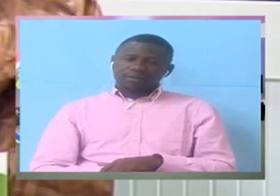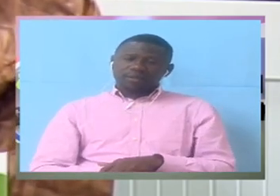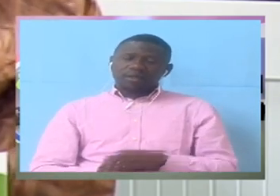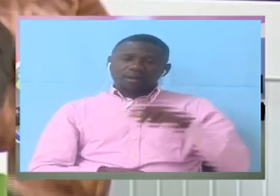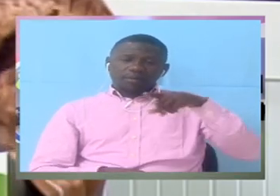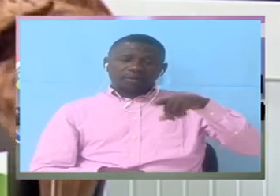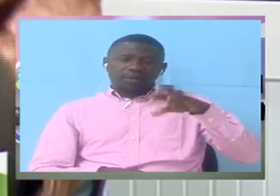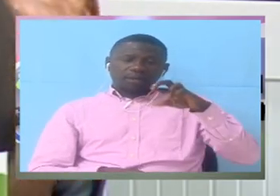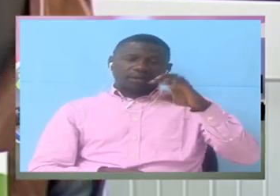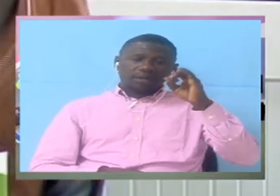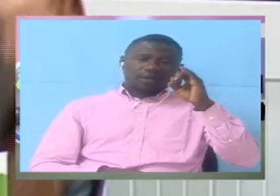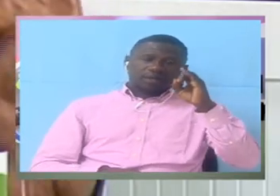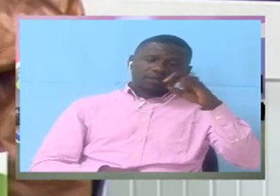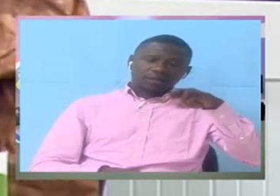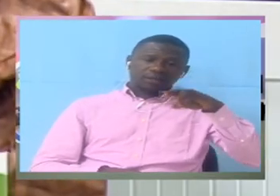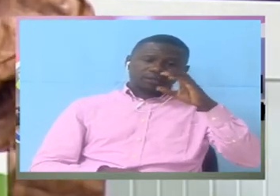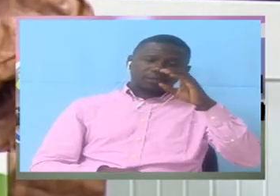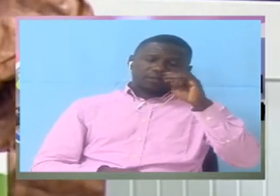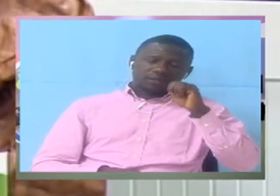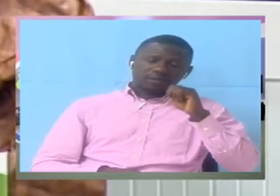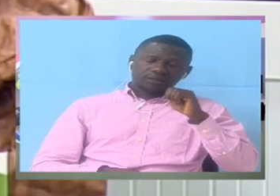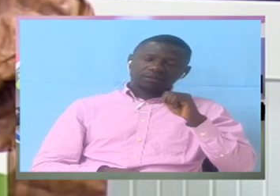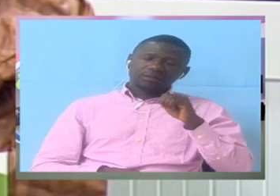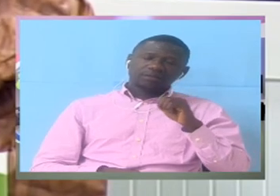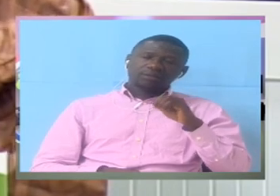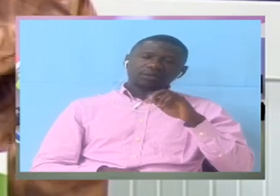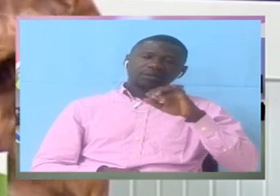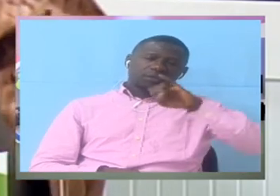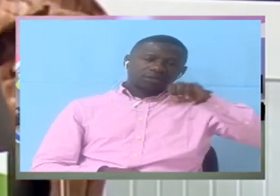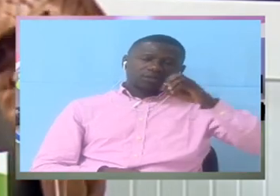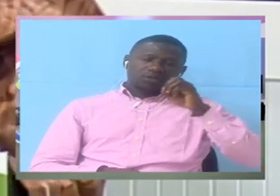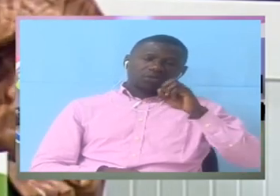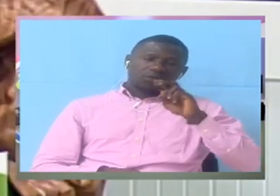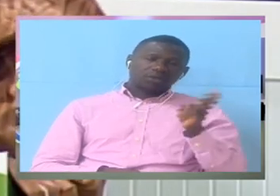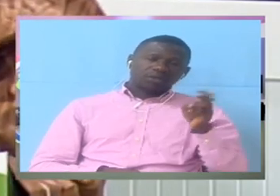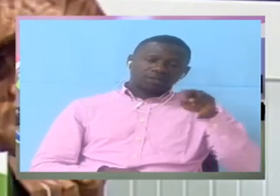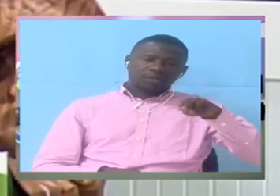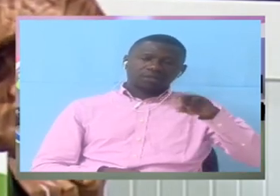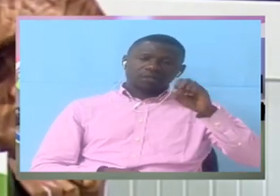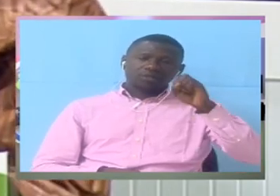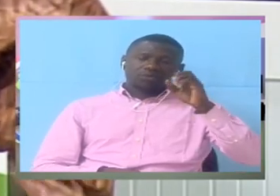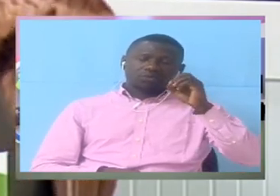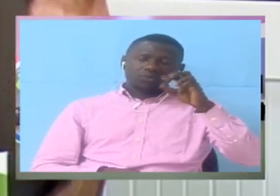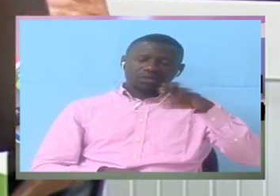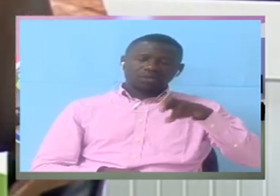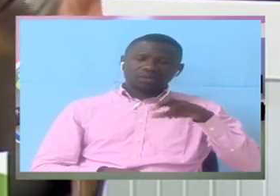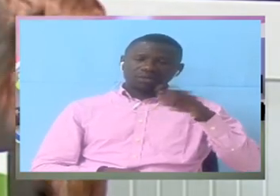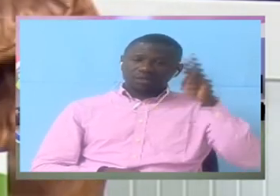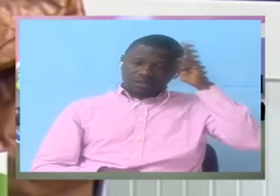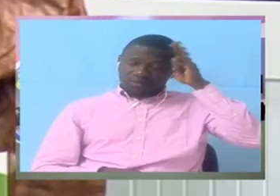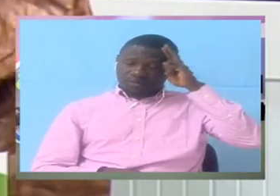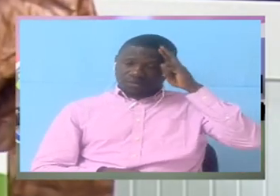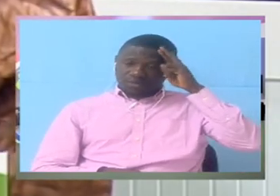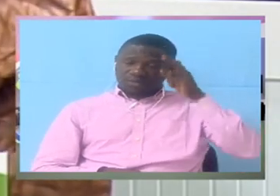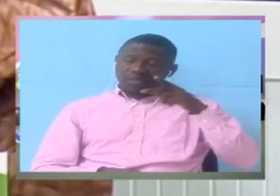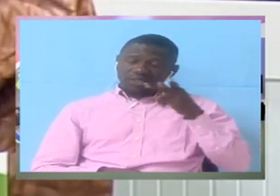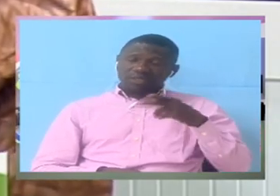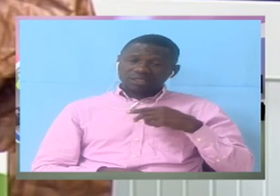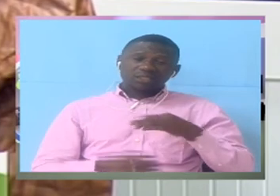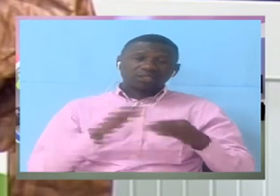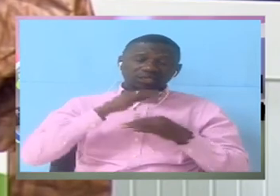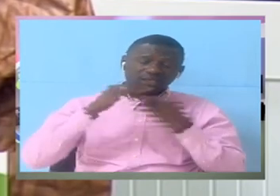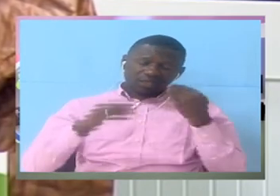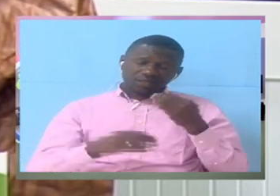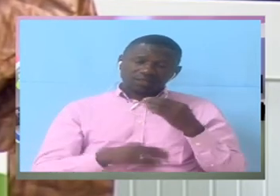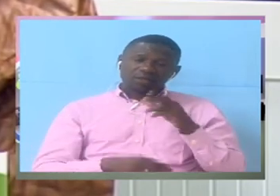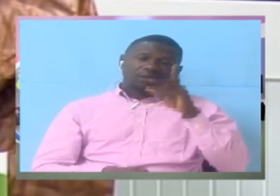Samuel Doe. But why did he run away and took refuge in Nigeria? Right now, I feel like a senator. Right now, here he is, he's